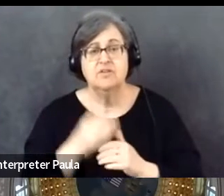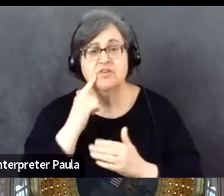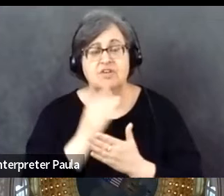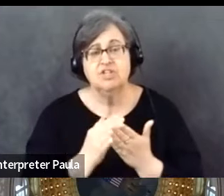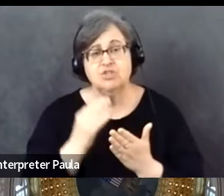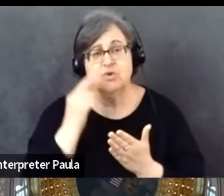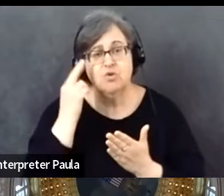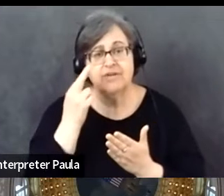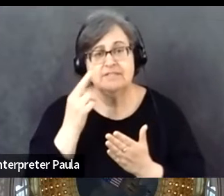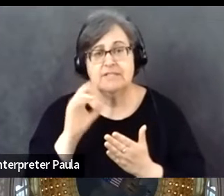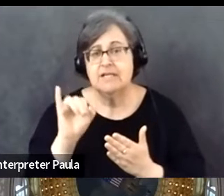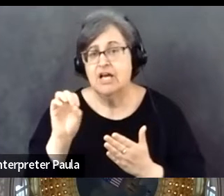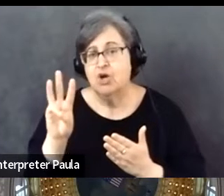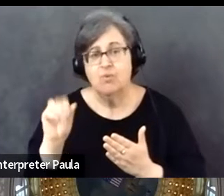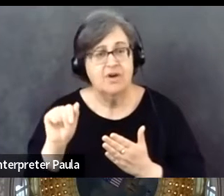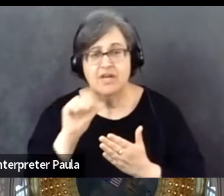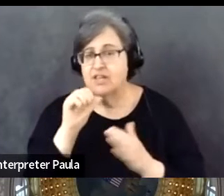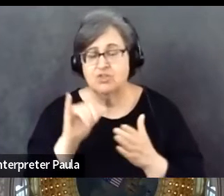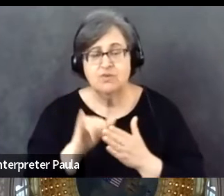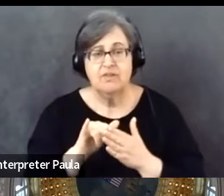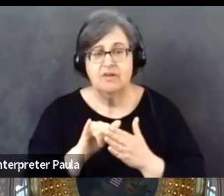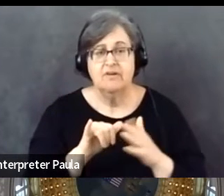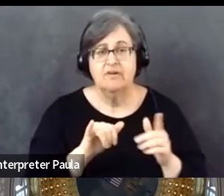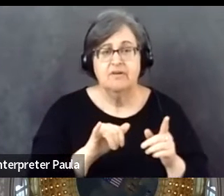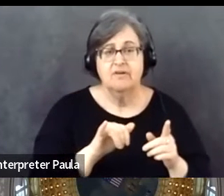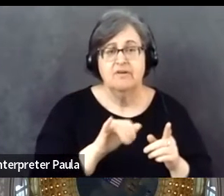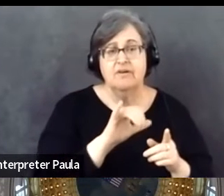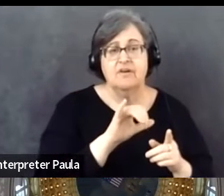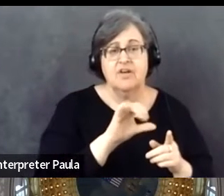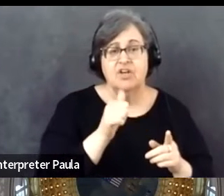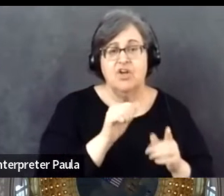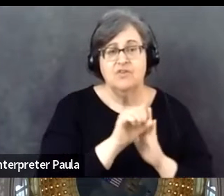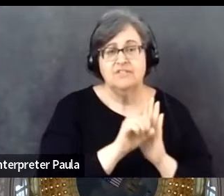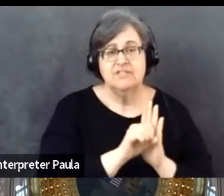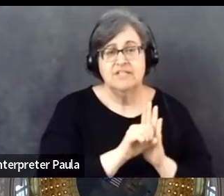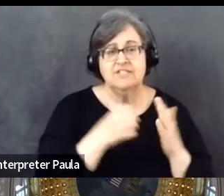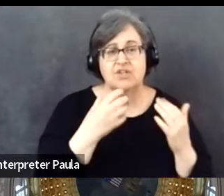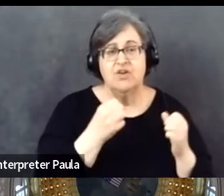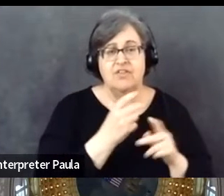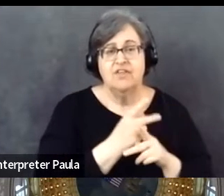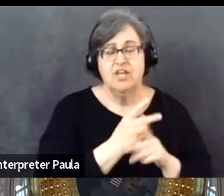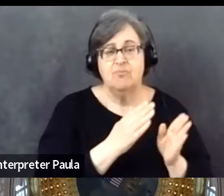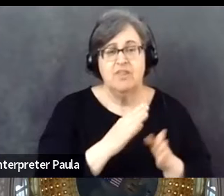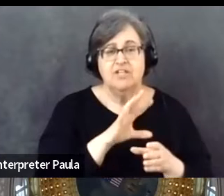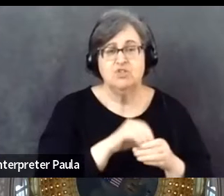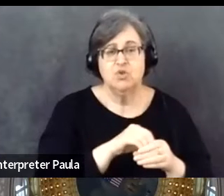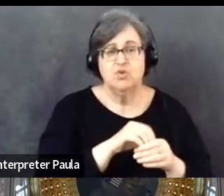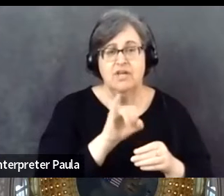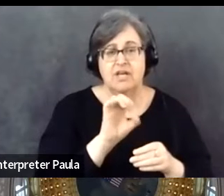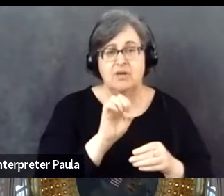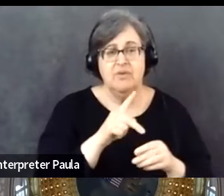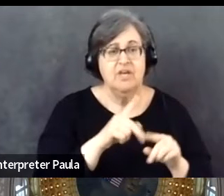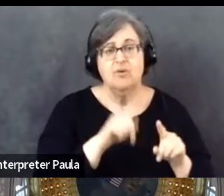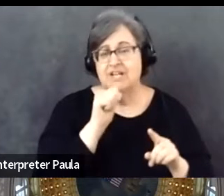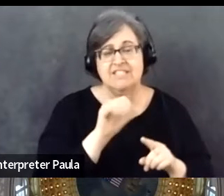reason in Iowa, they don't do it like this. In other states, your healthcare plan it's a part of your IEP, but it's not your